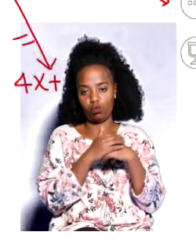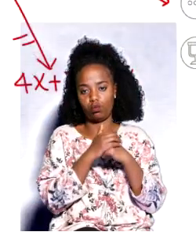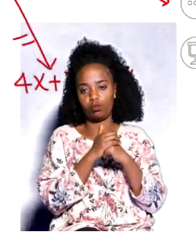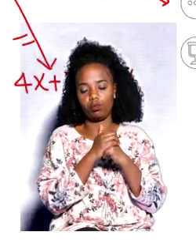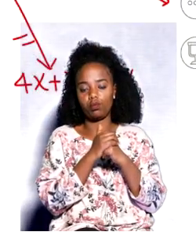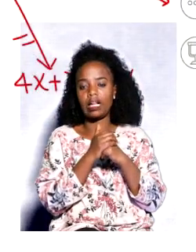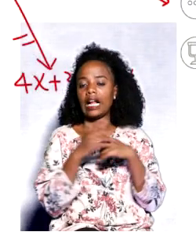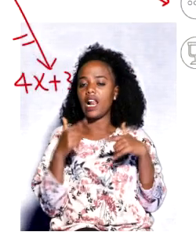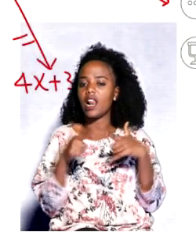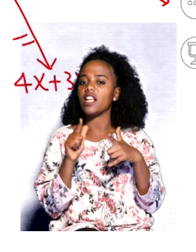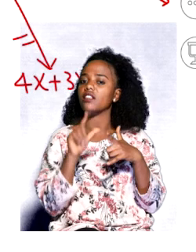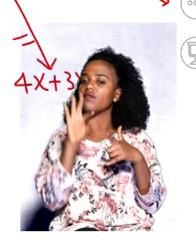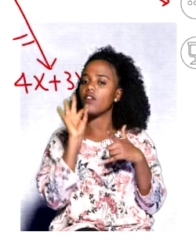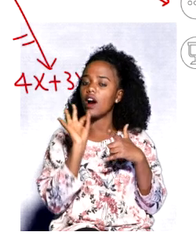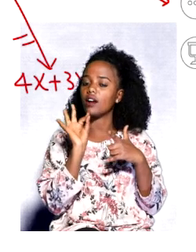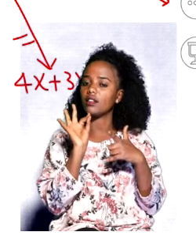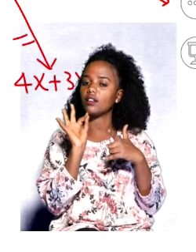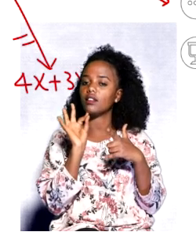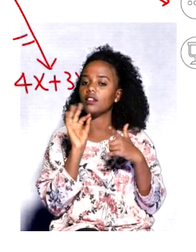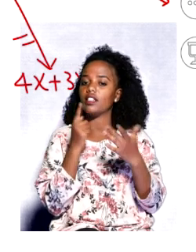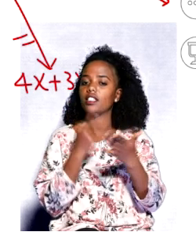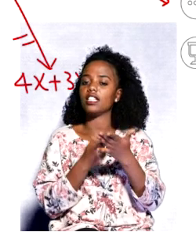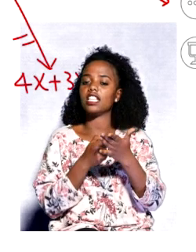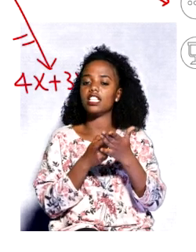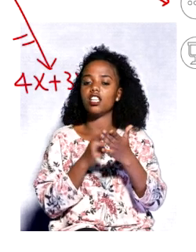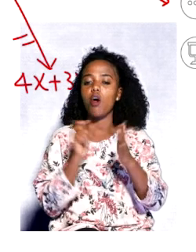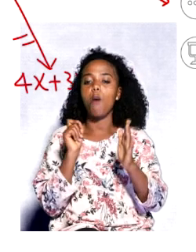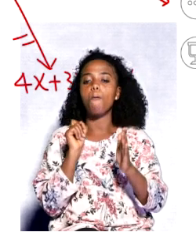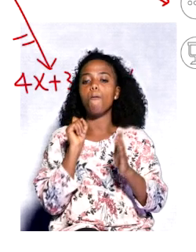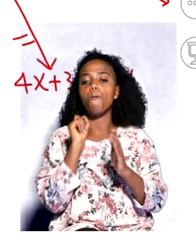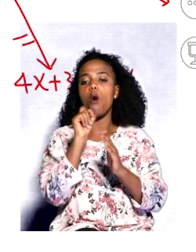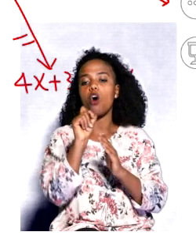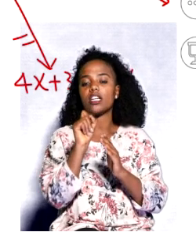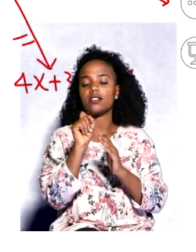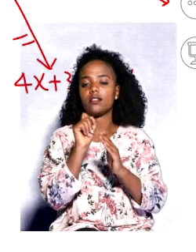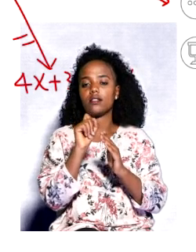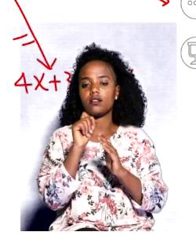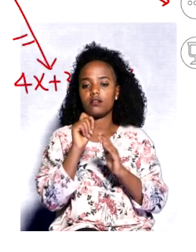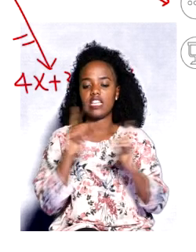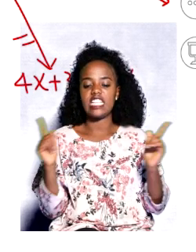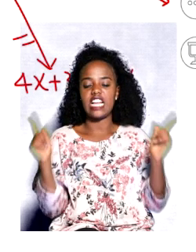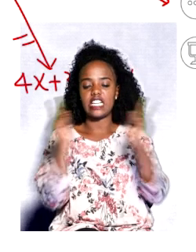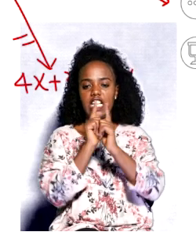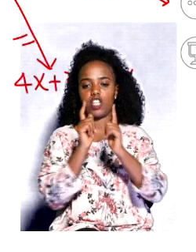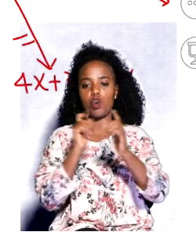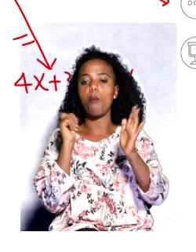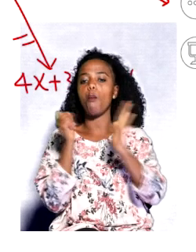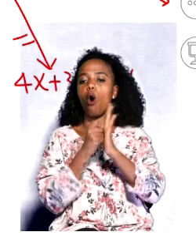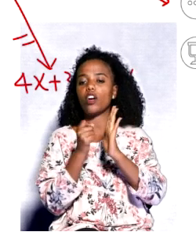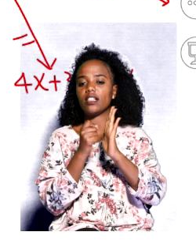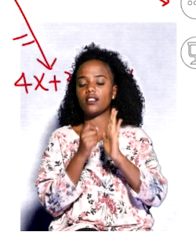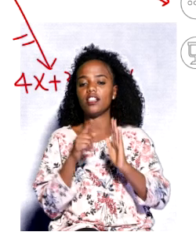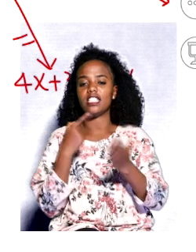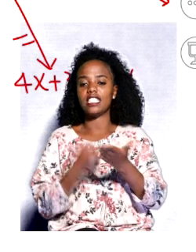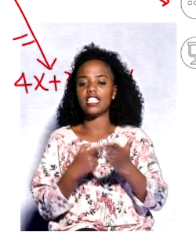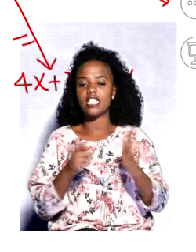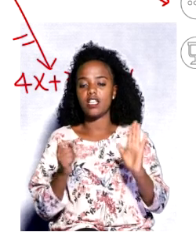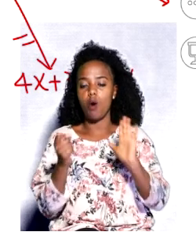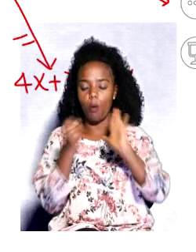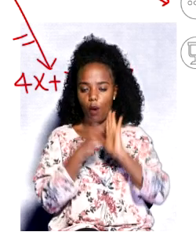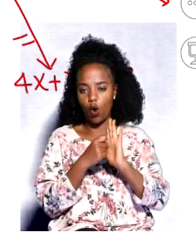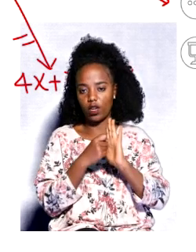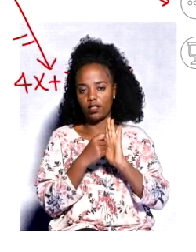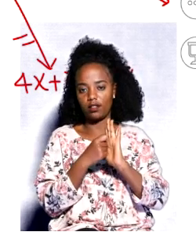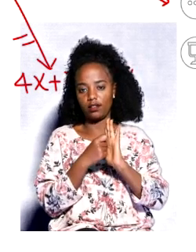11.2. Let's find this corner point, the intersection corner point. This intersection corner